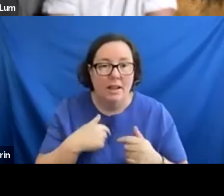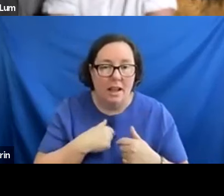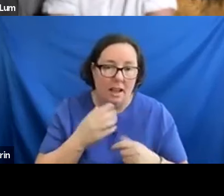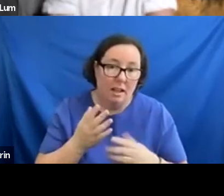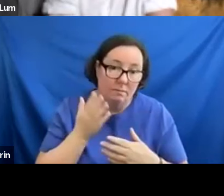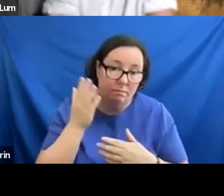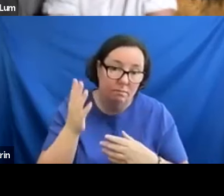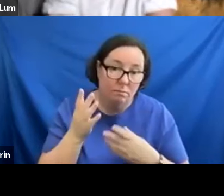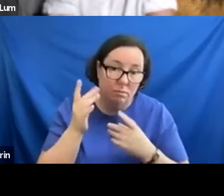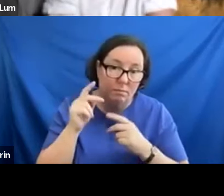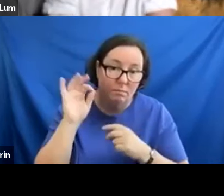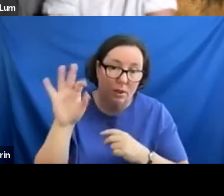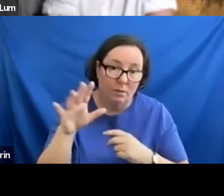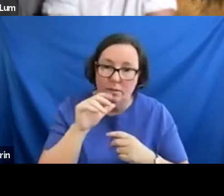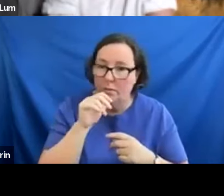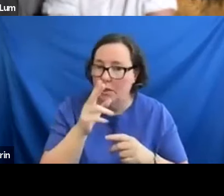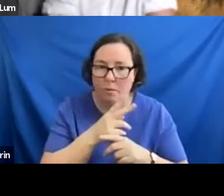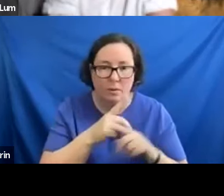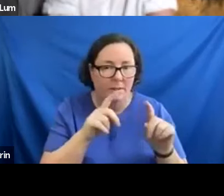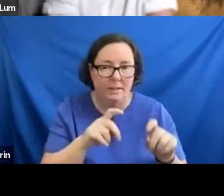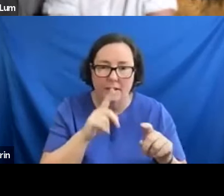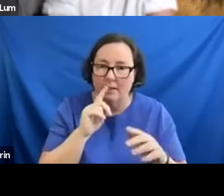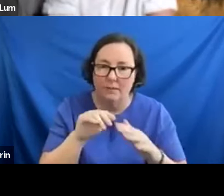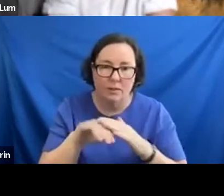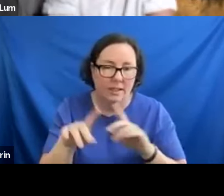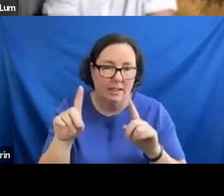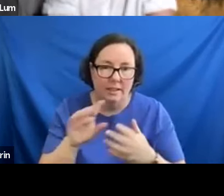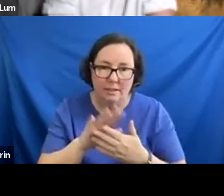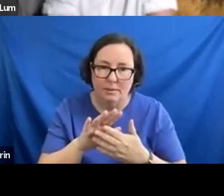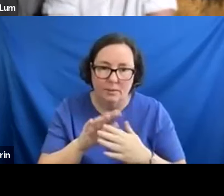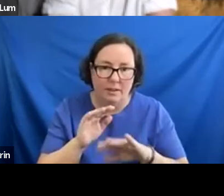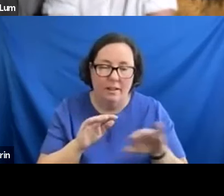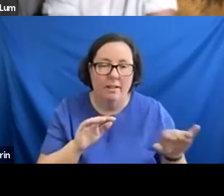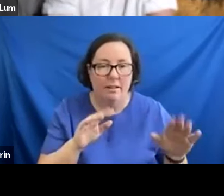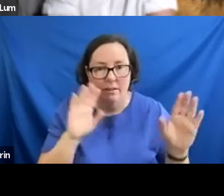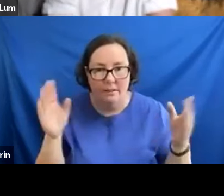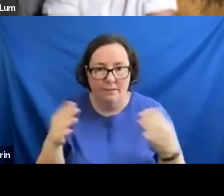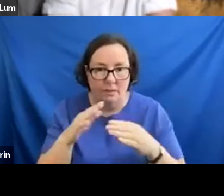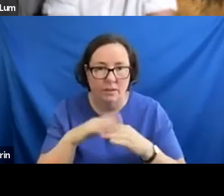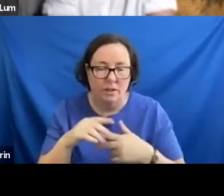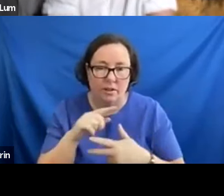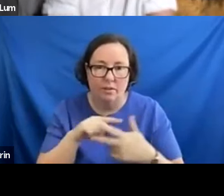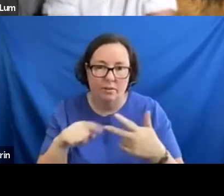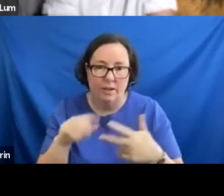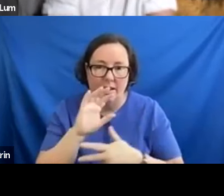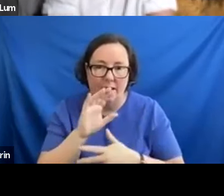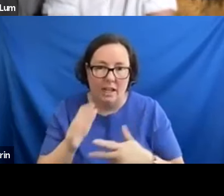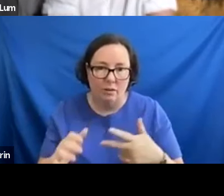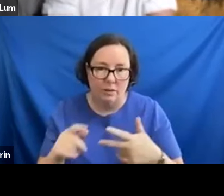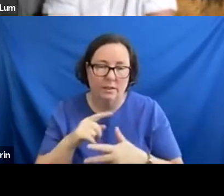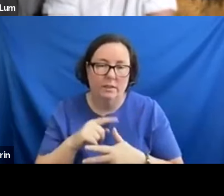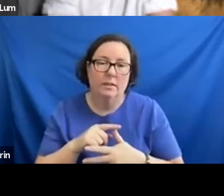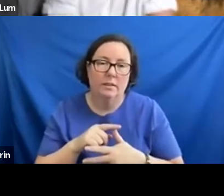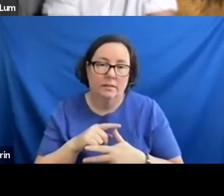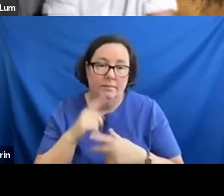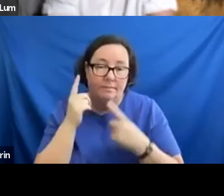that we don't use a test to get into an exam school, and we focus on the 3 main categories that I could think of that